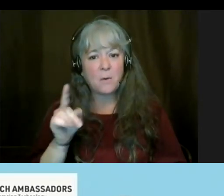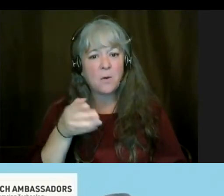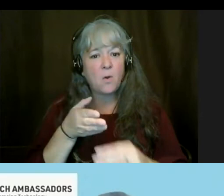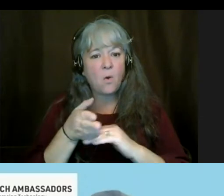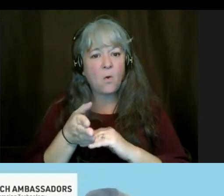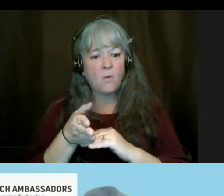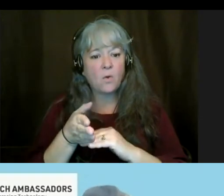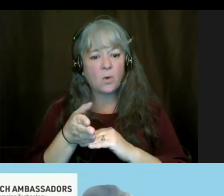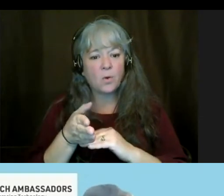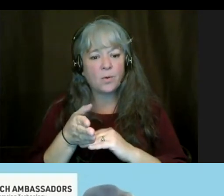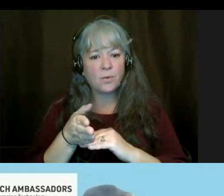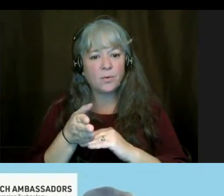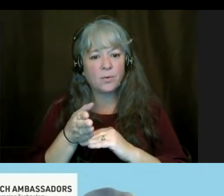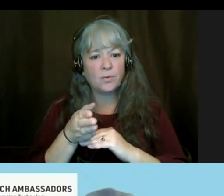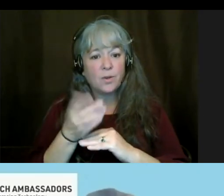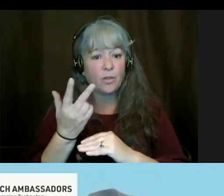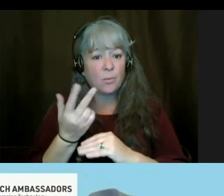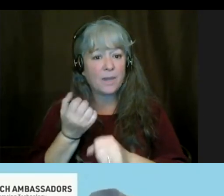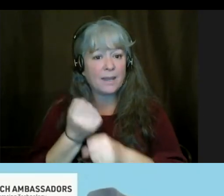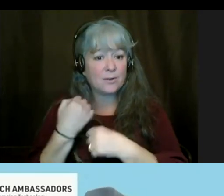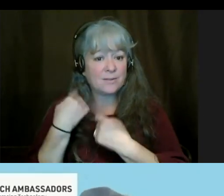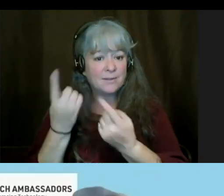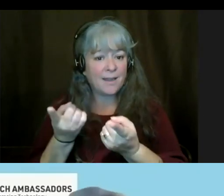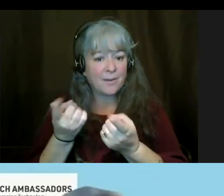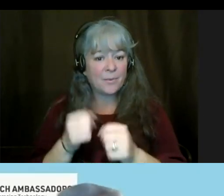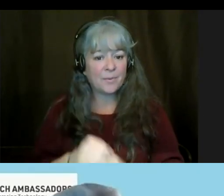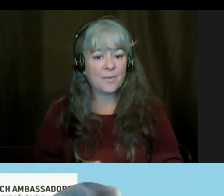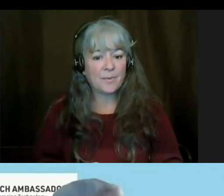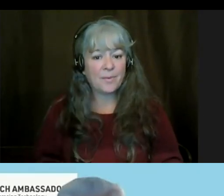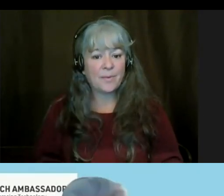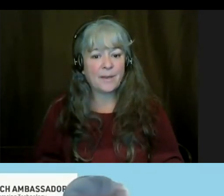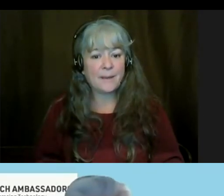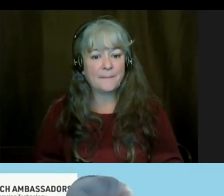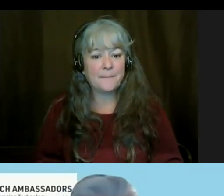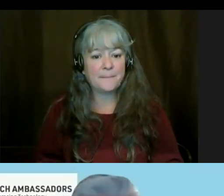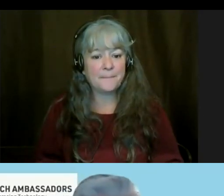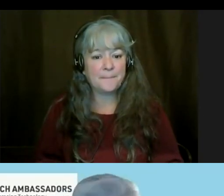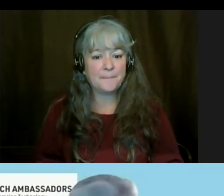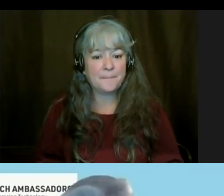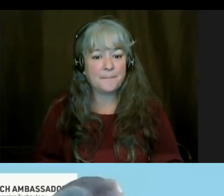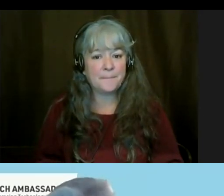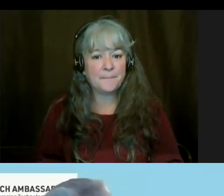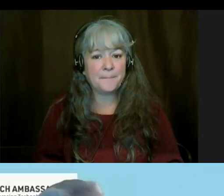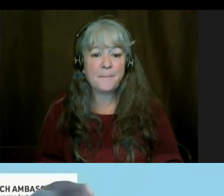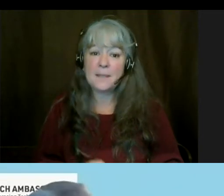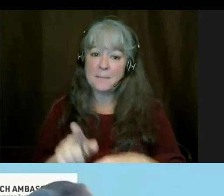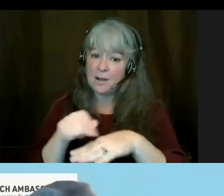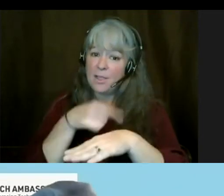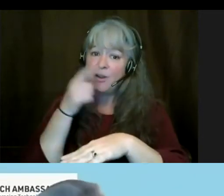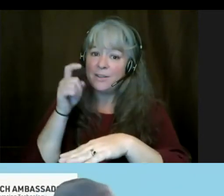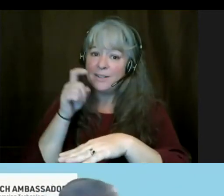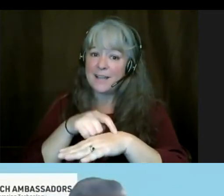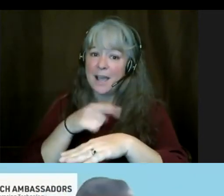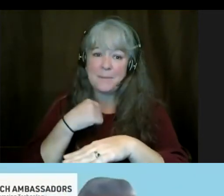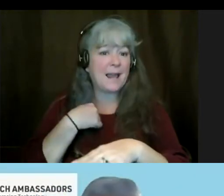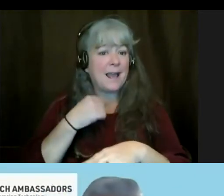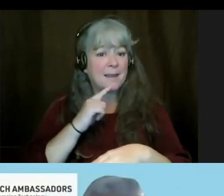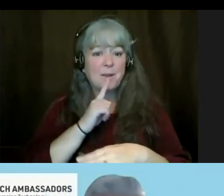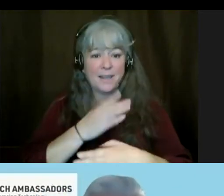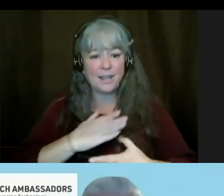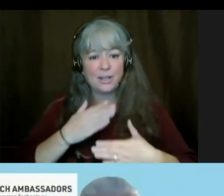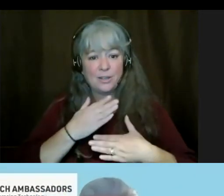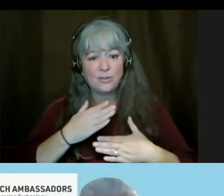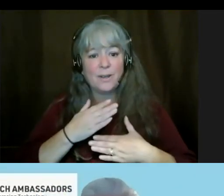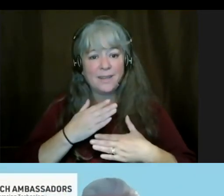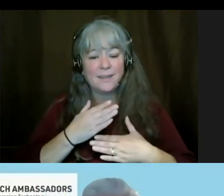over 3 years now. I don't it's been a long time and I'm enjoying it.